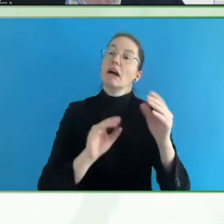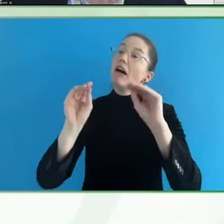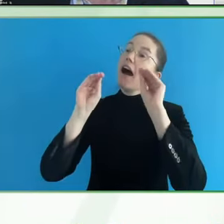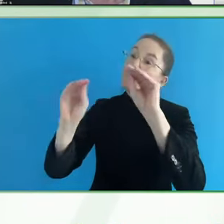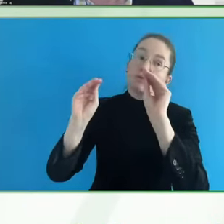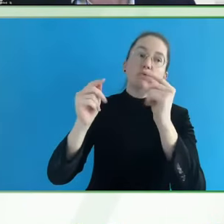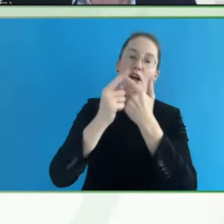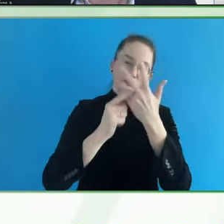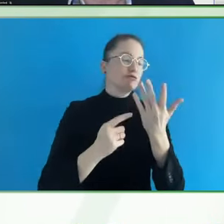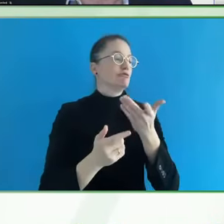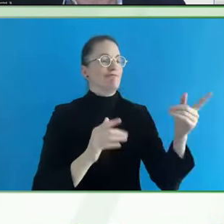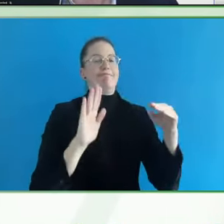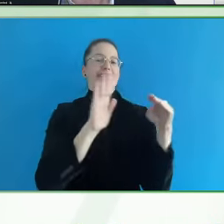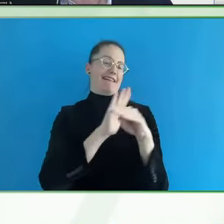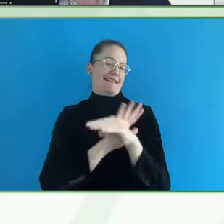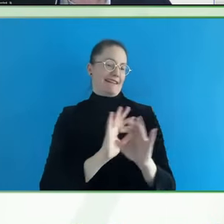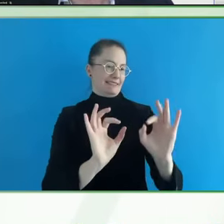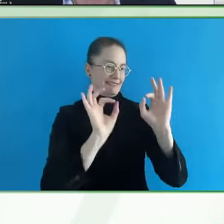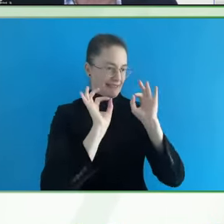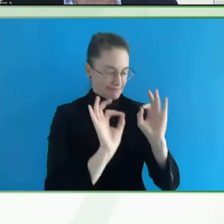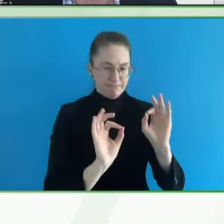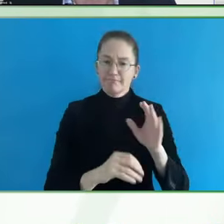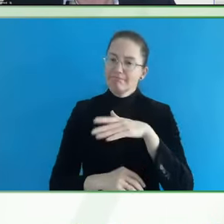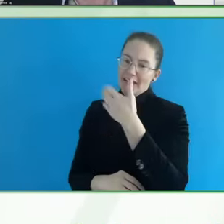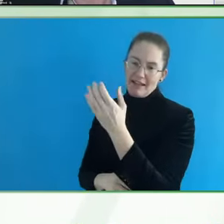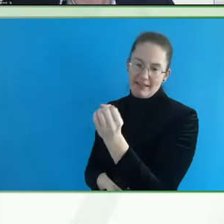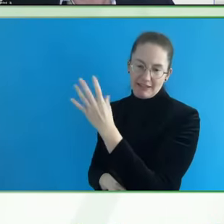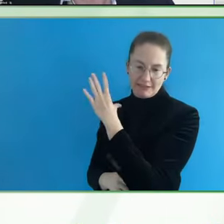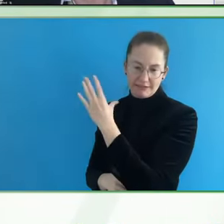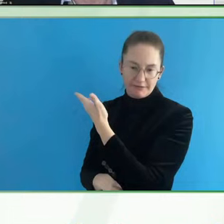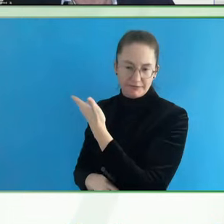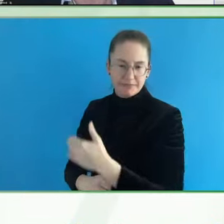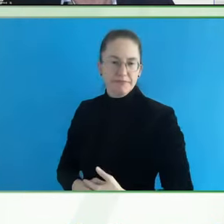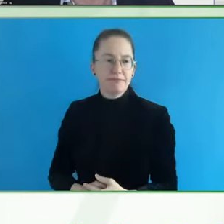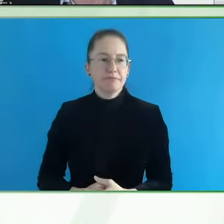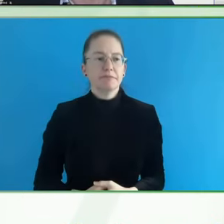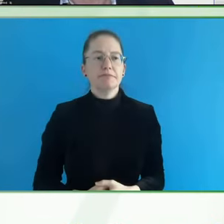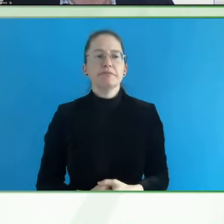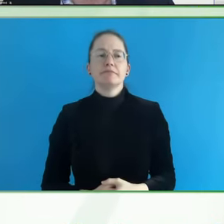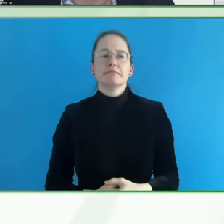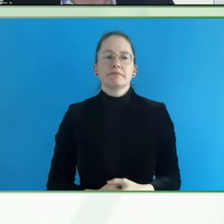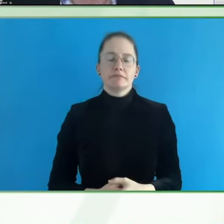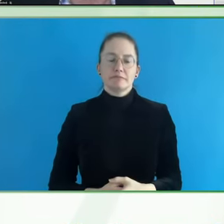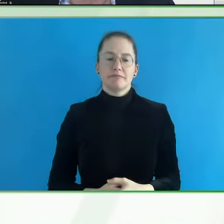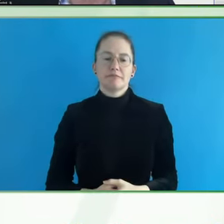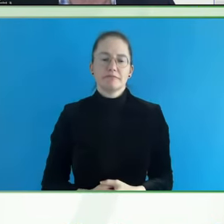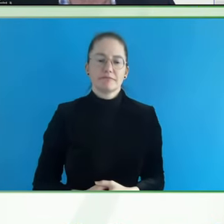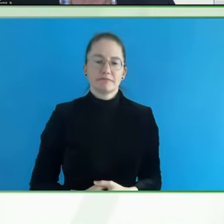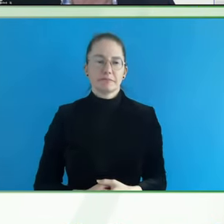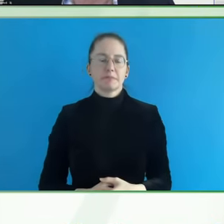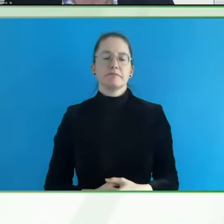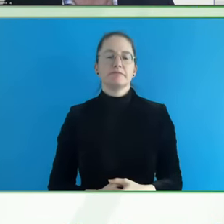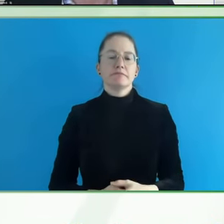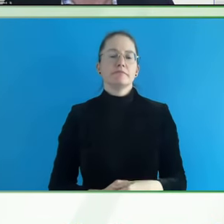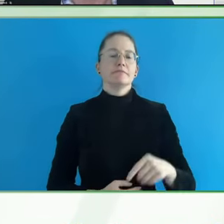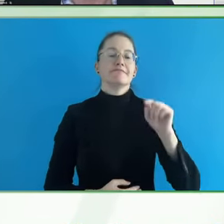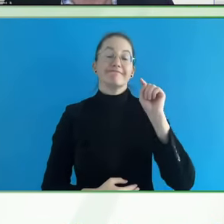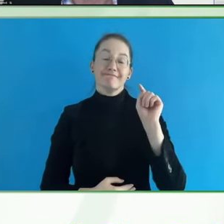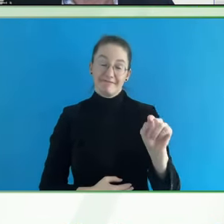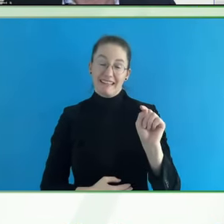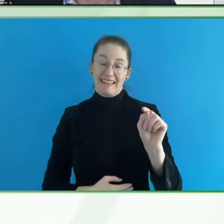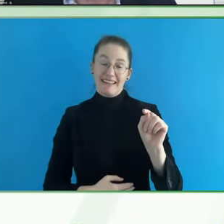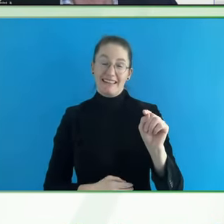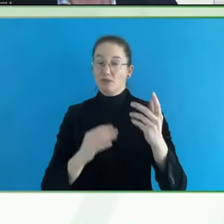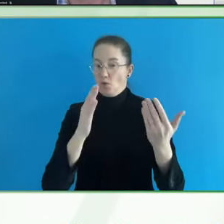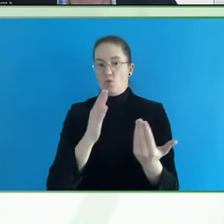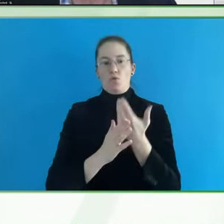Well, this new conception of the curriculum must overcome inertia in teaching